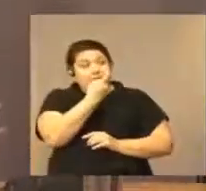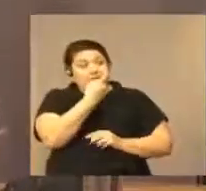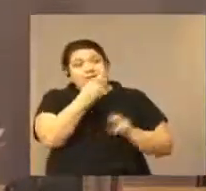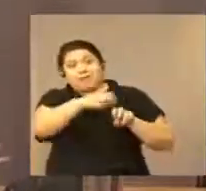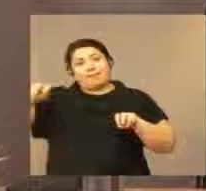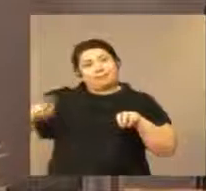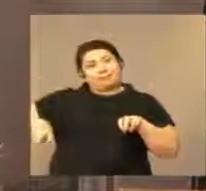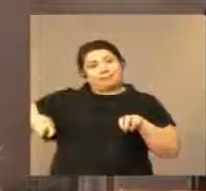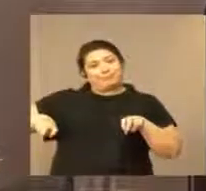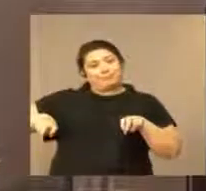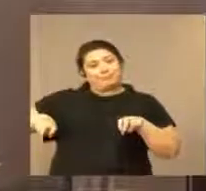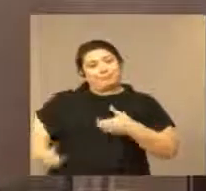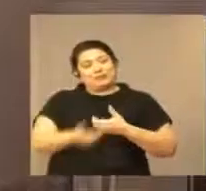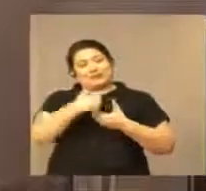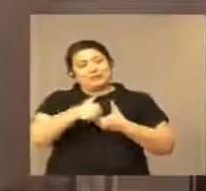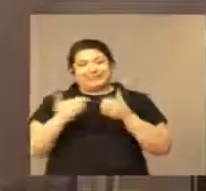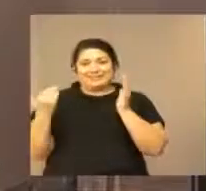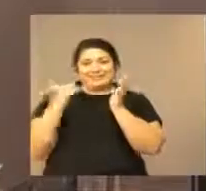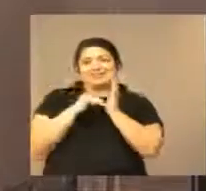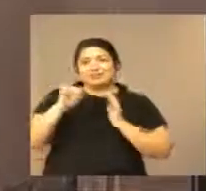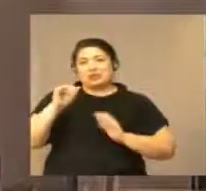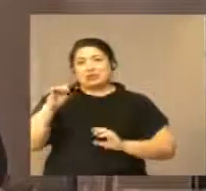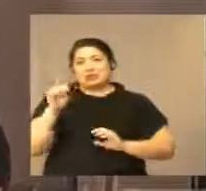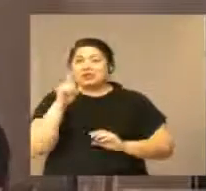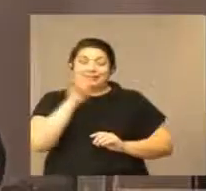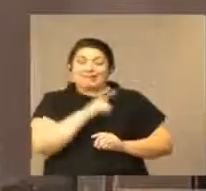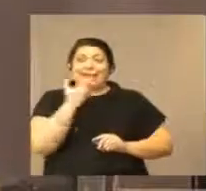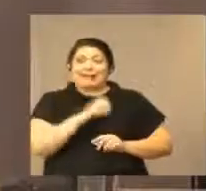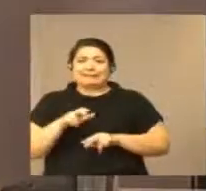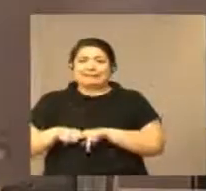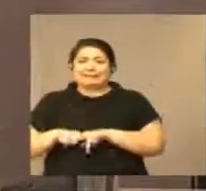table. So you get it back in the hot seat, James.